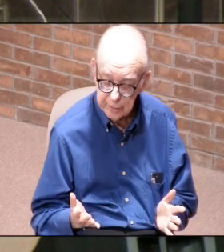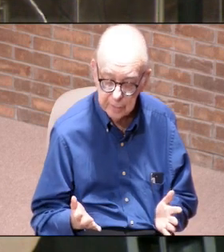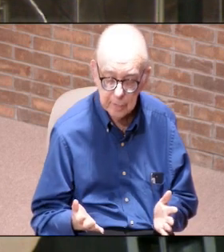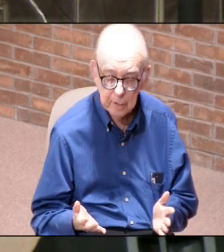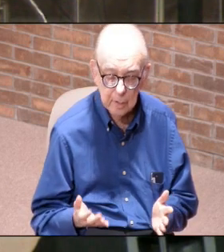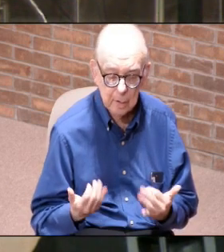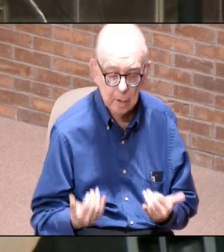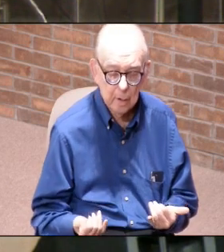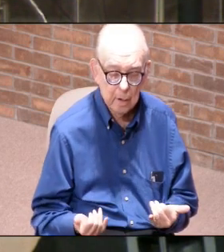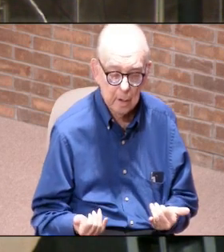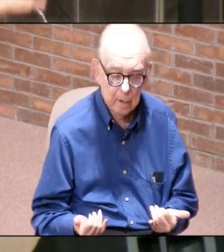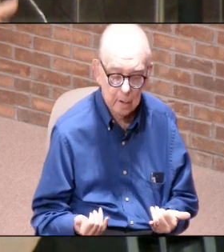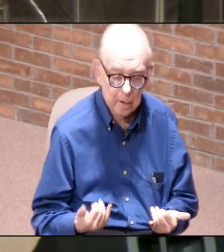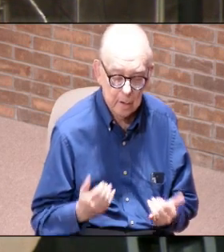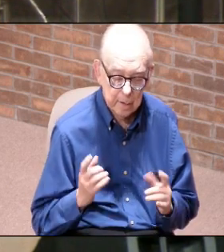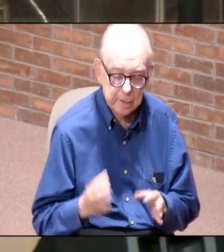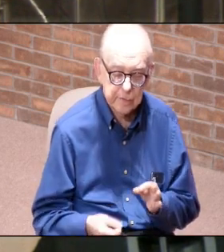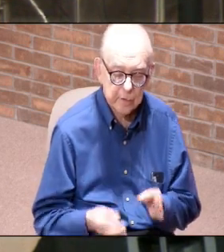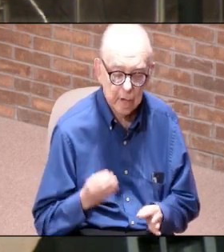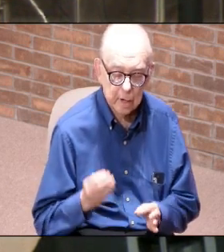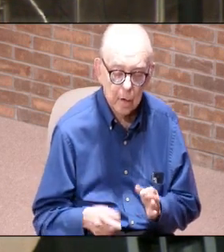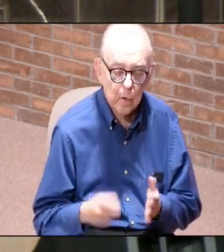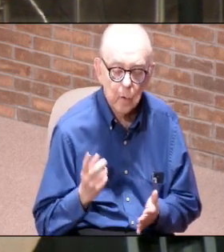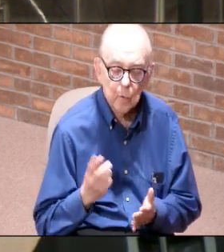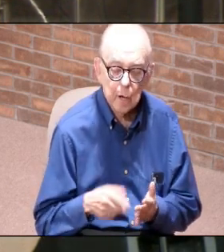And so now we've got to decide, what do we want to do?